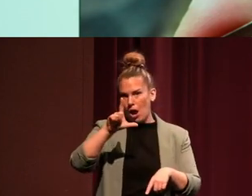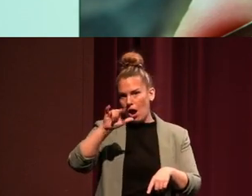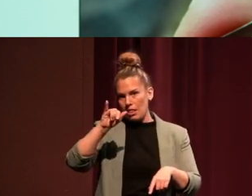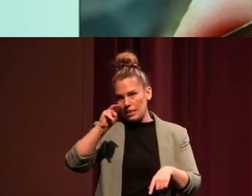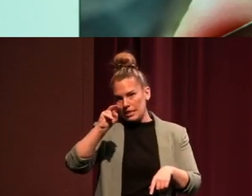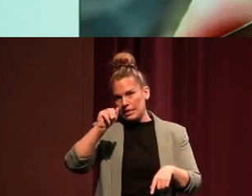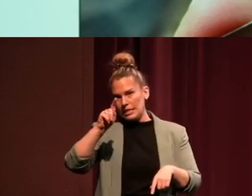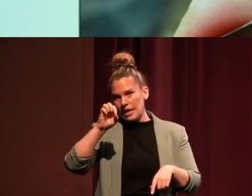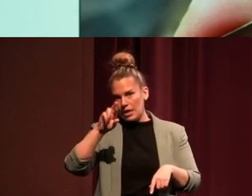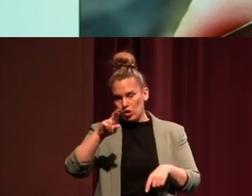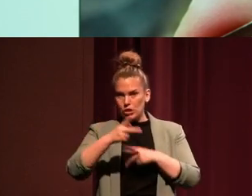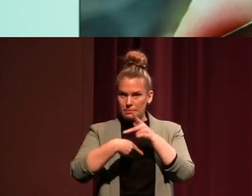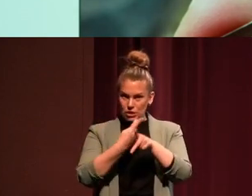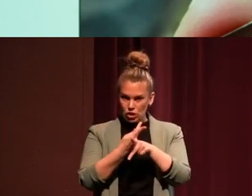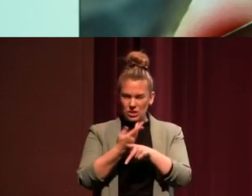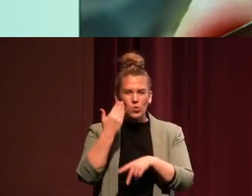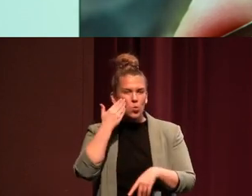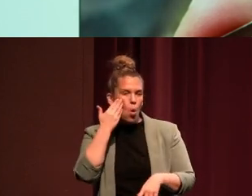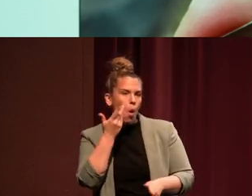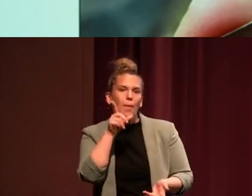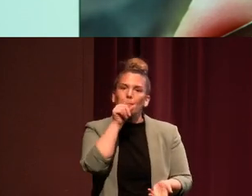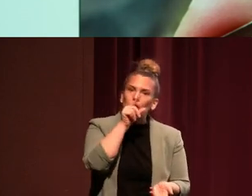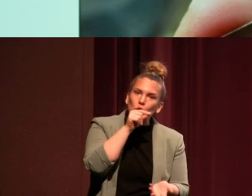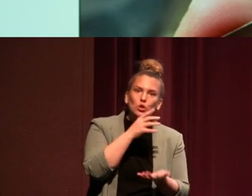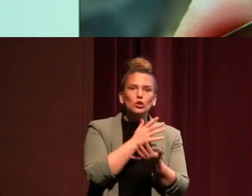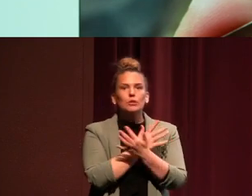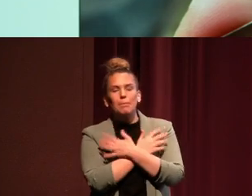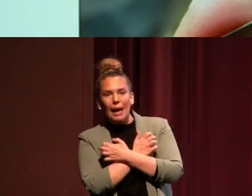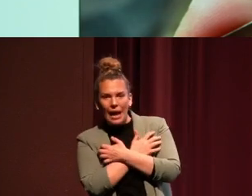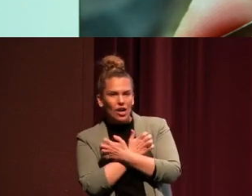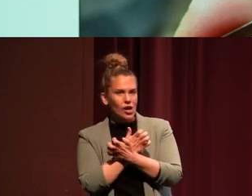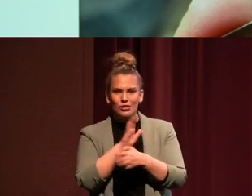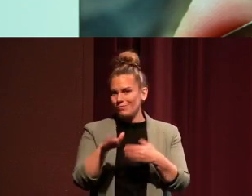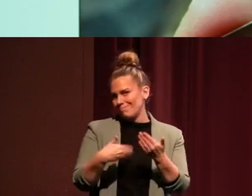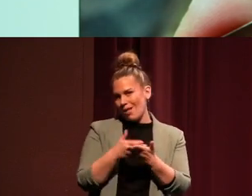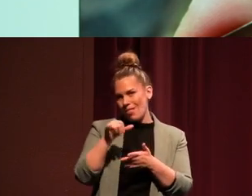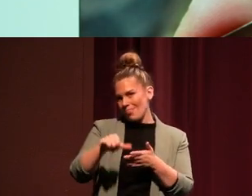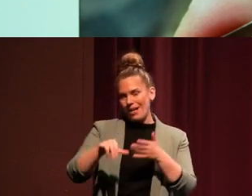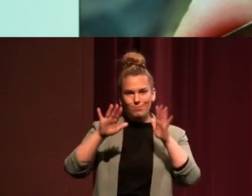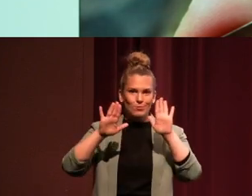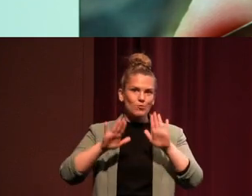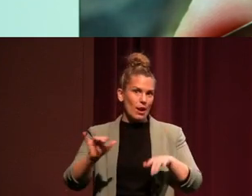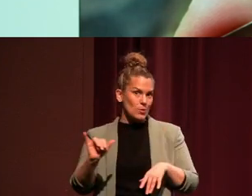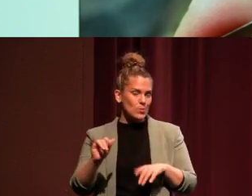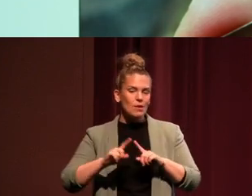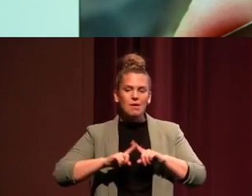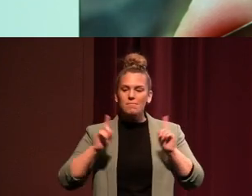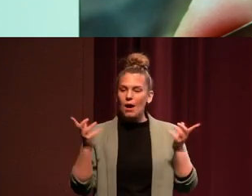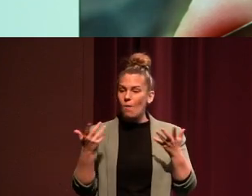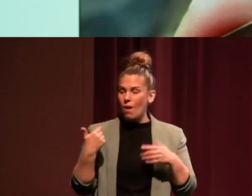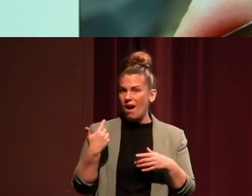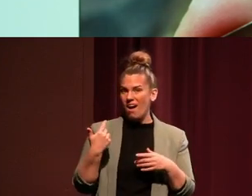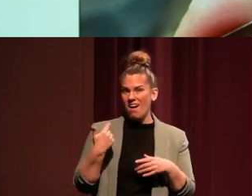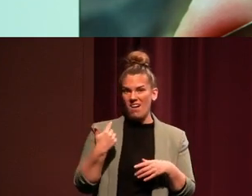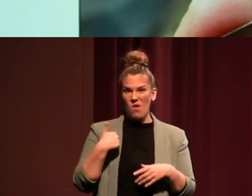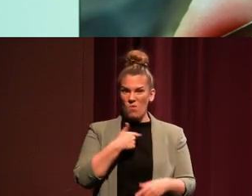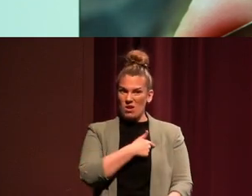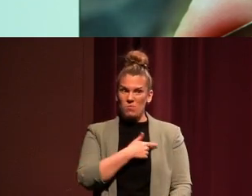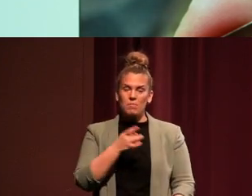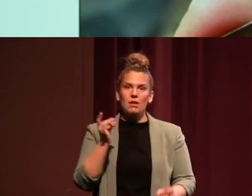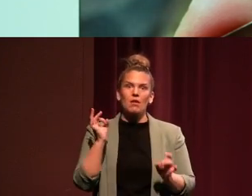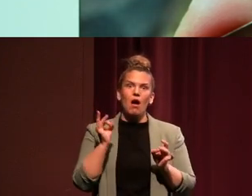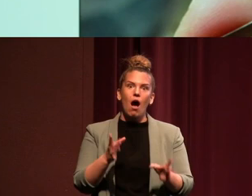And, you know, birds and bears are, all that stuff is great. But we'd be absolutely screwed if we